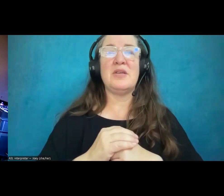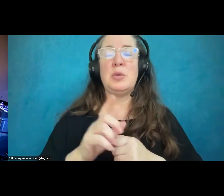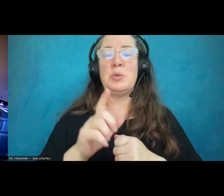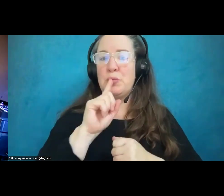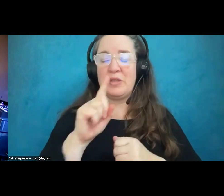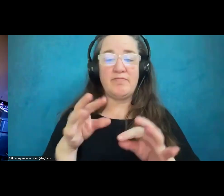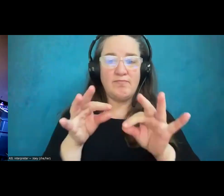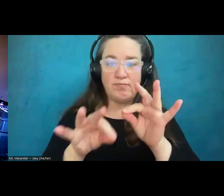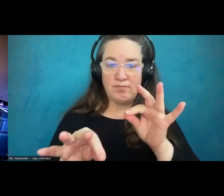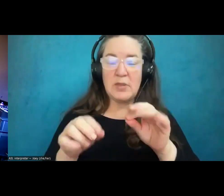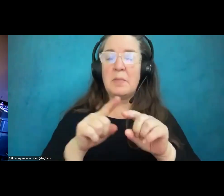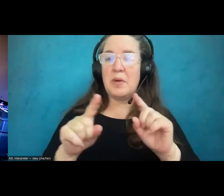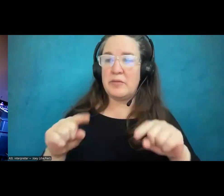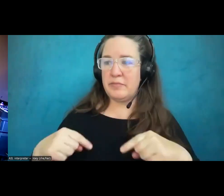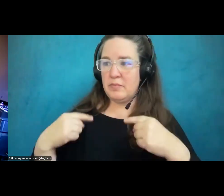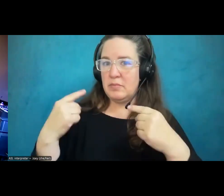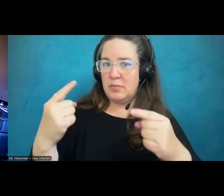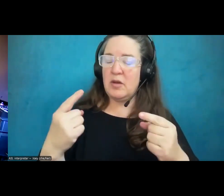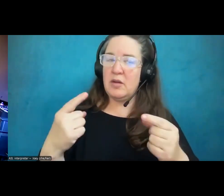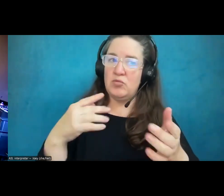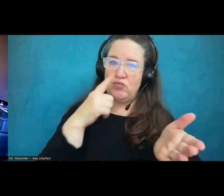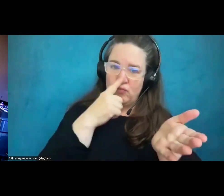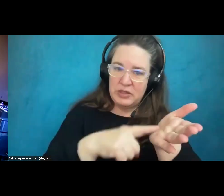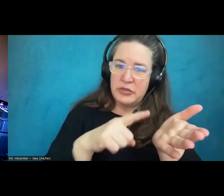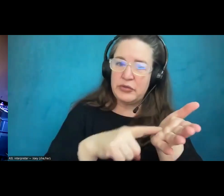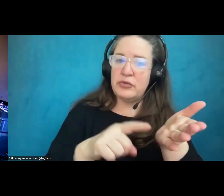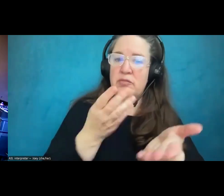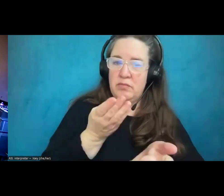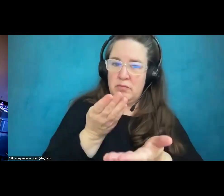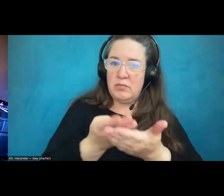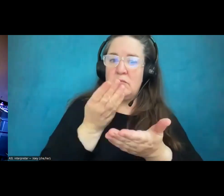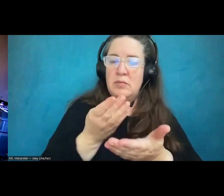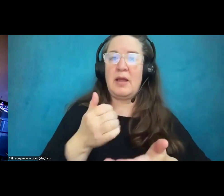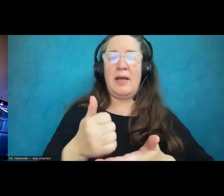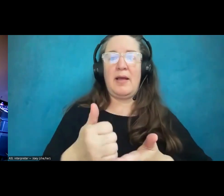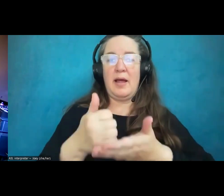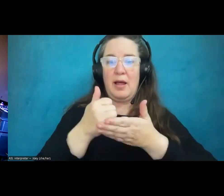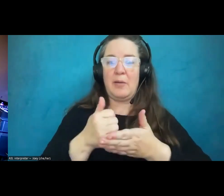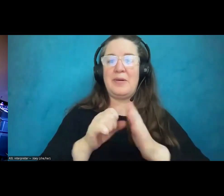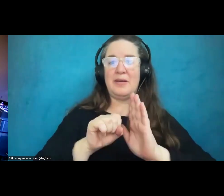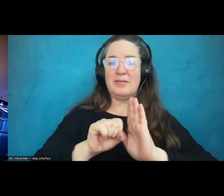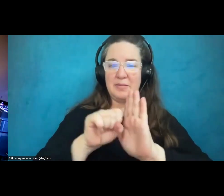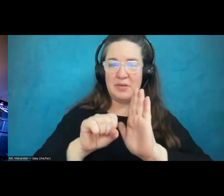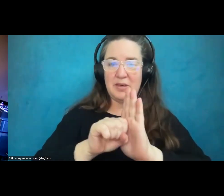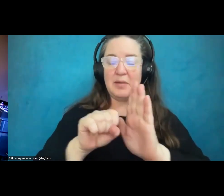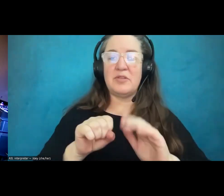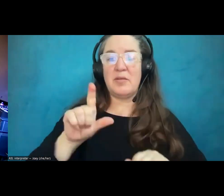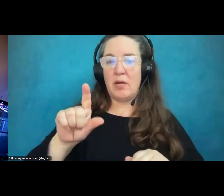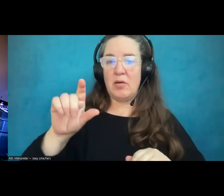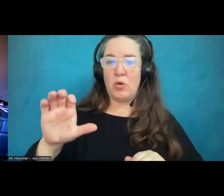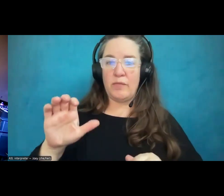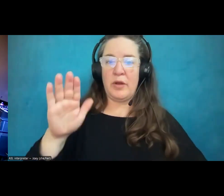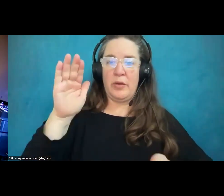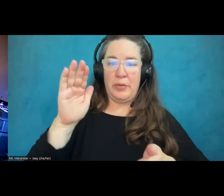multiple studies to help alleviate certain symptoms of long COVID. We're stimulating the vagus nerve